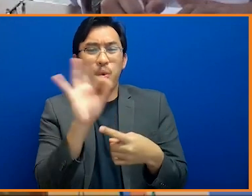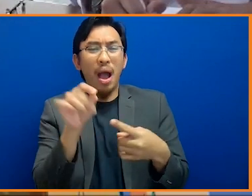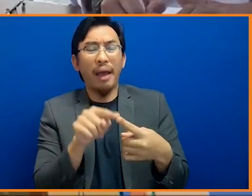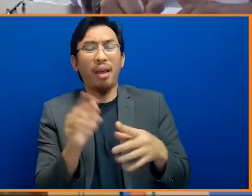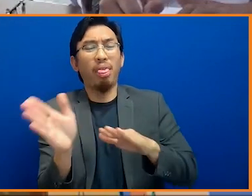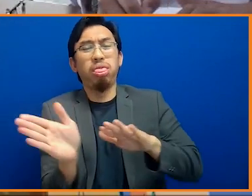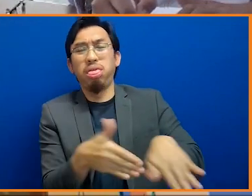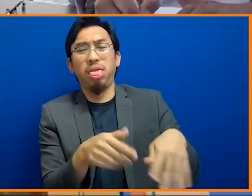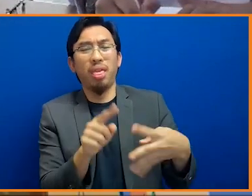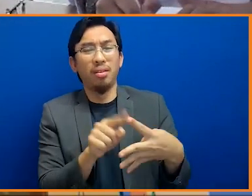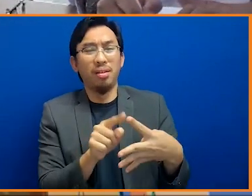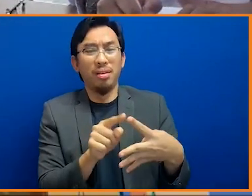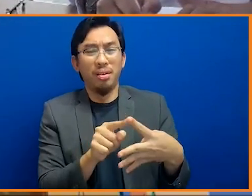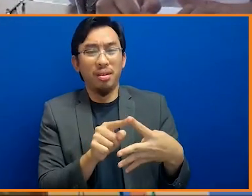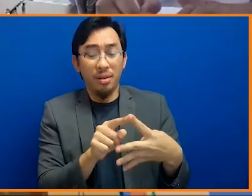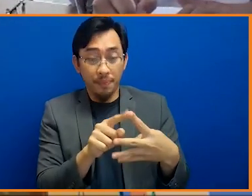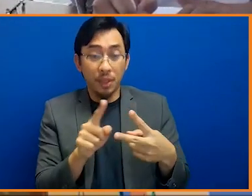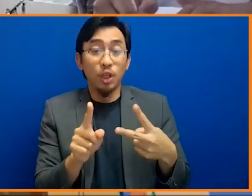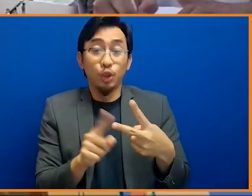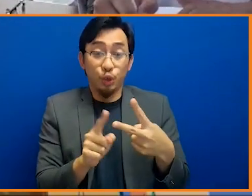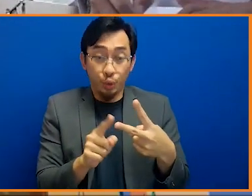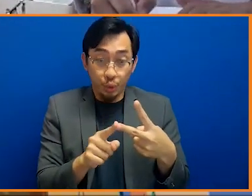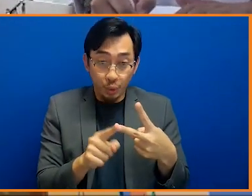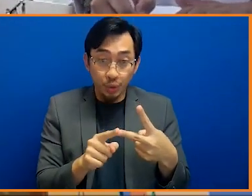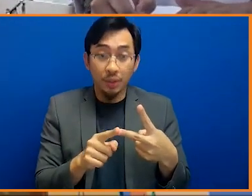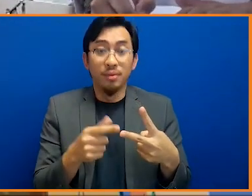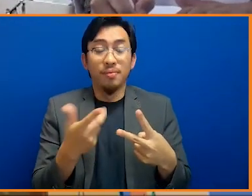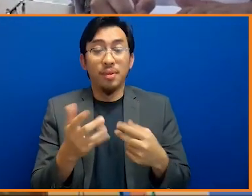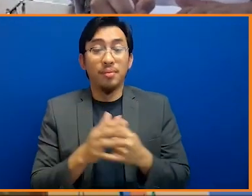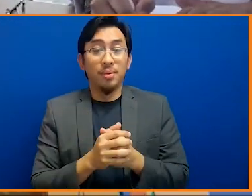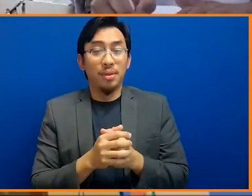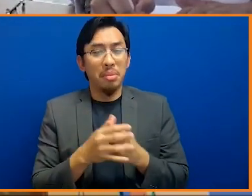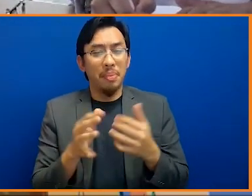secondly, since we know there are